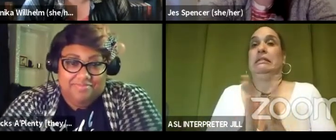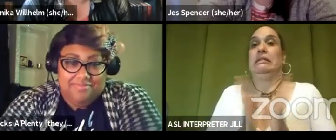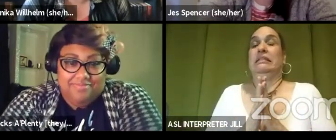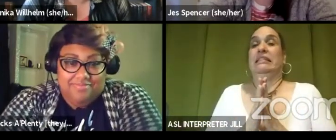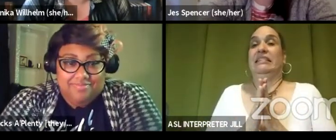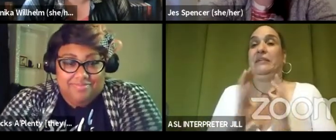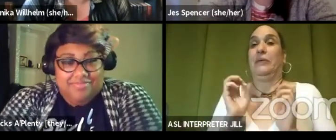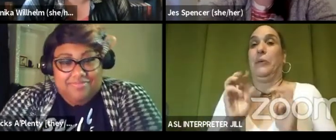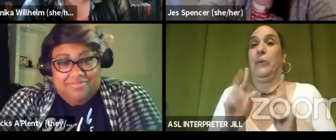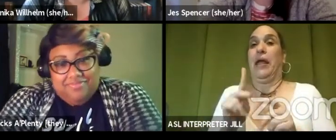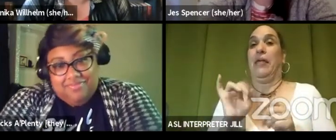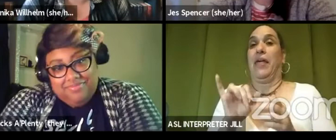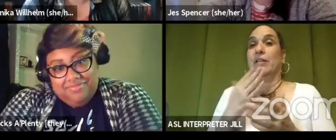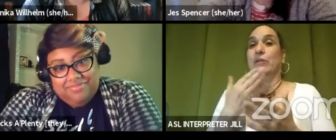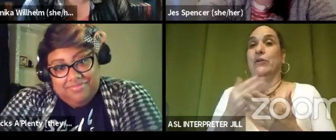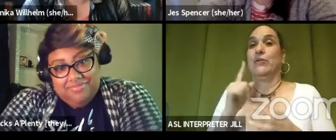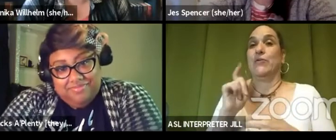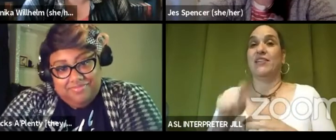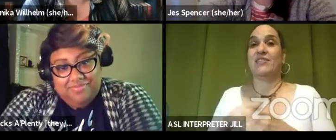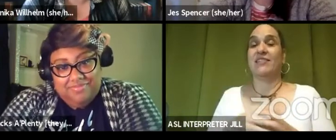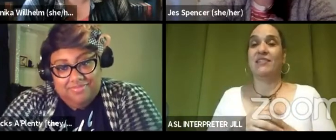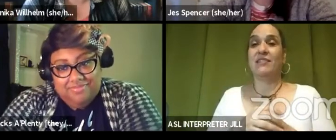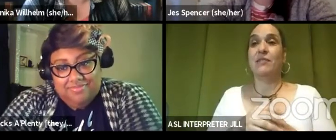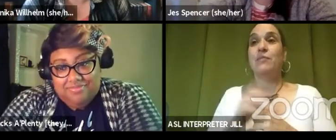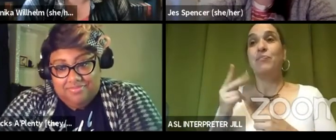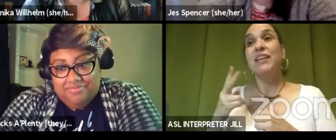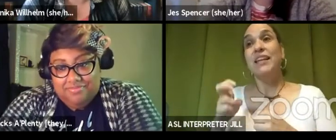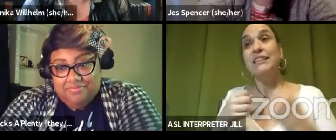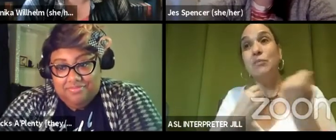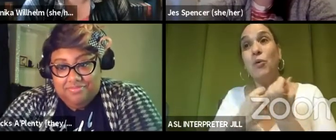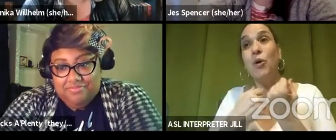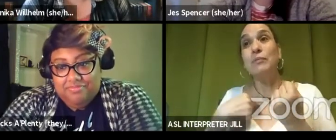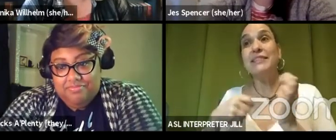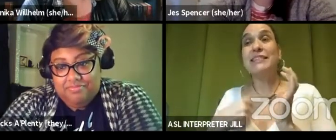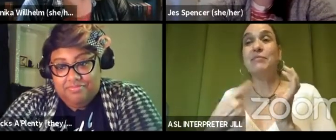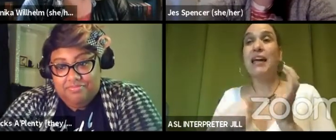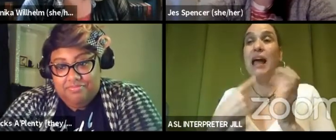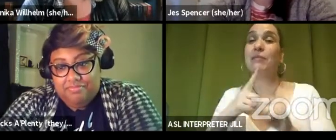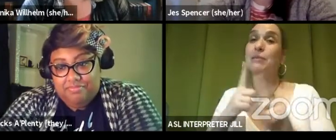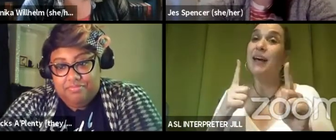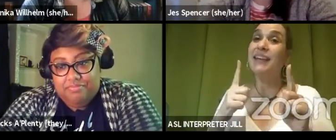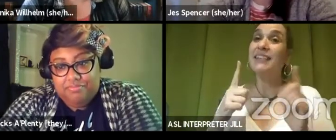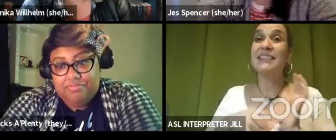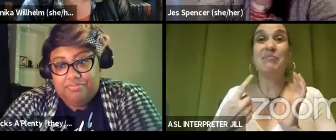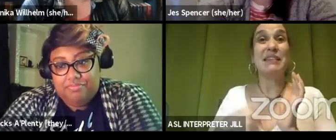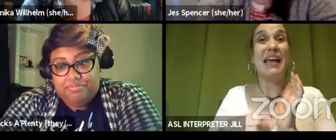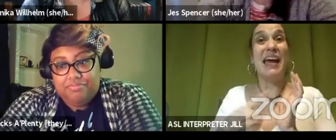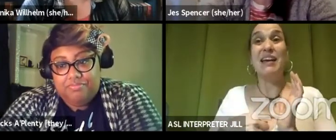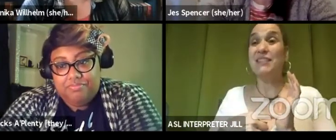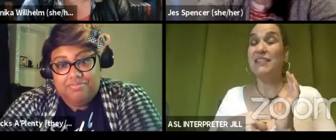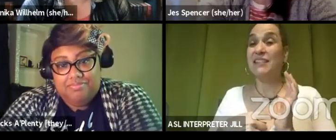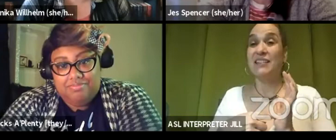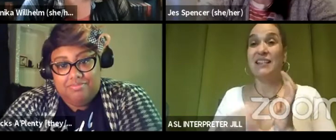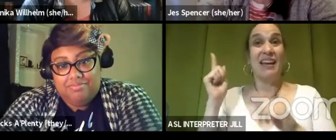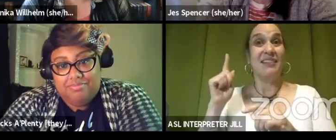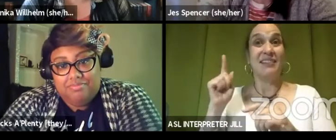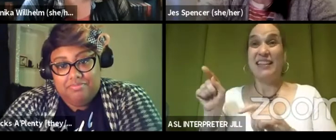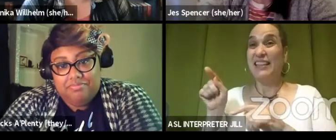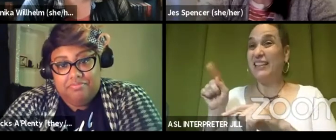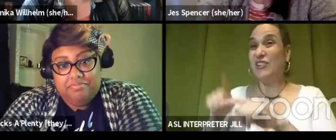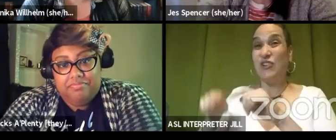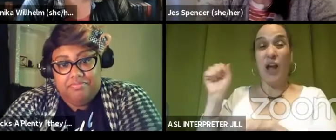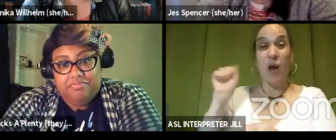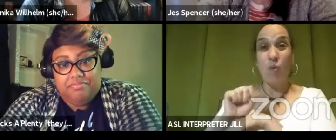that's a question. He was supportive sometimes, but sometimes it was like, I can't do this. You know, I can't work all day and then